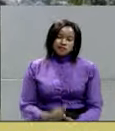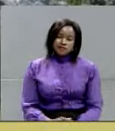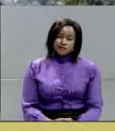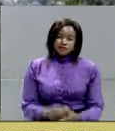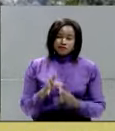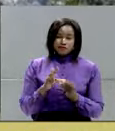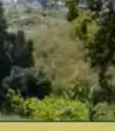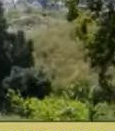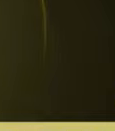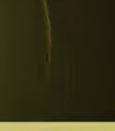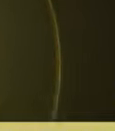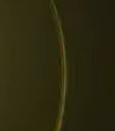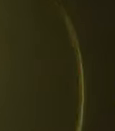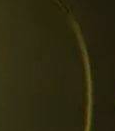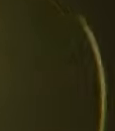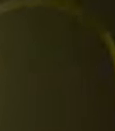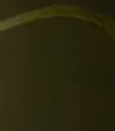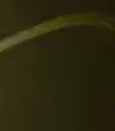TV.